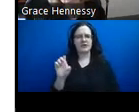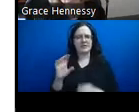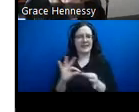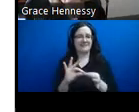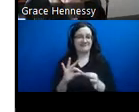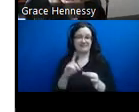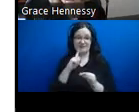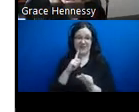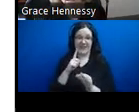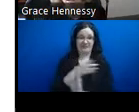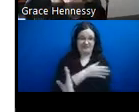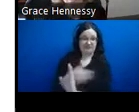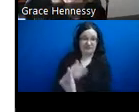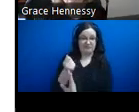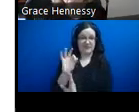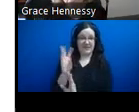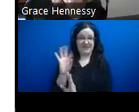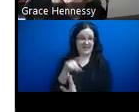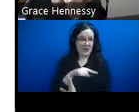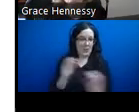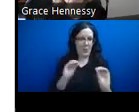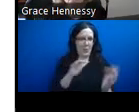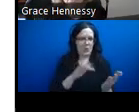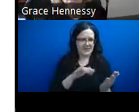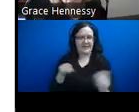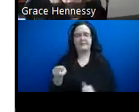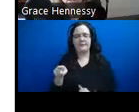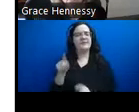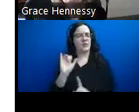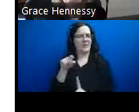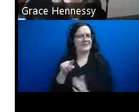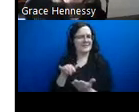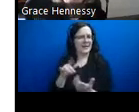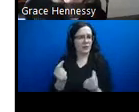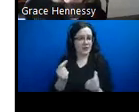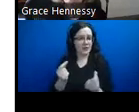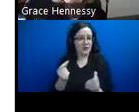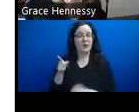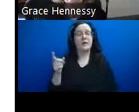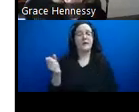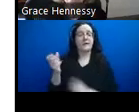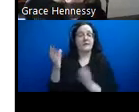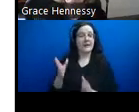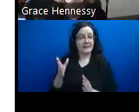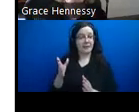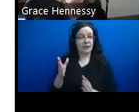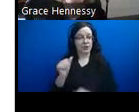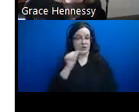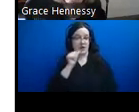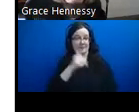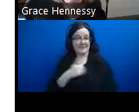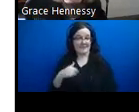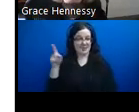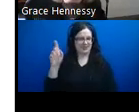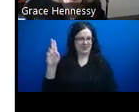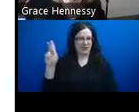before 1969. And what he did in this study was he surveyed 75 Gamblers Anonymous members in the United Kingdom. 72